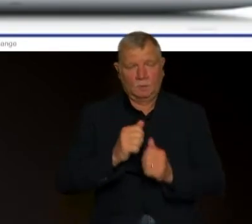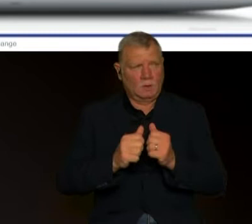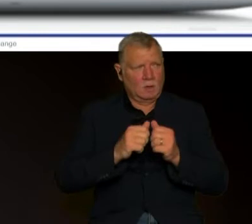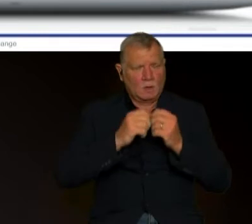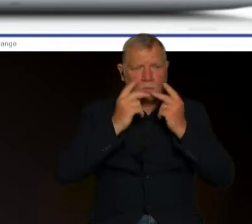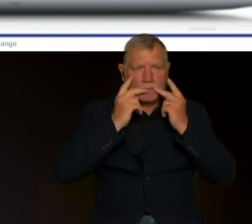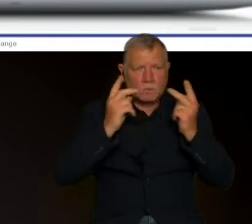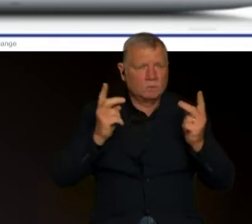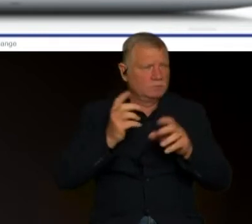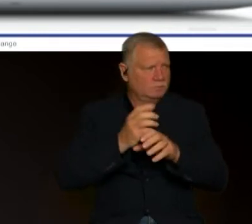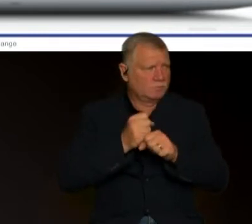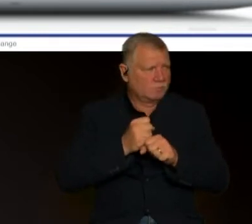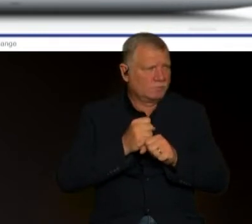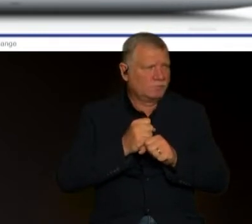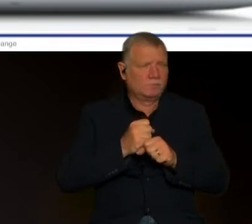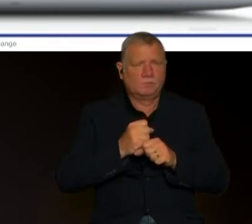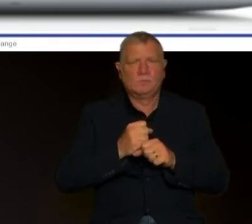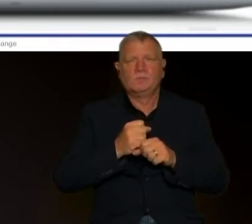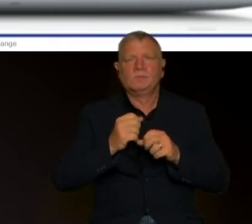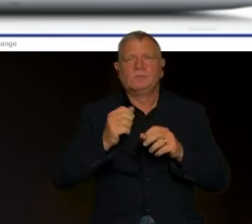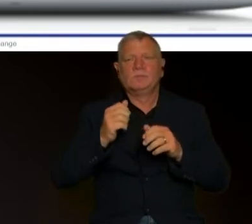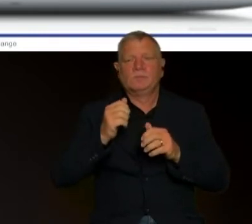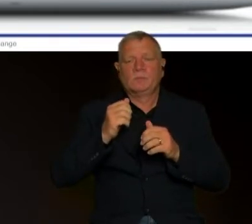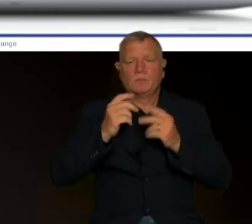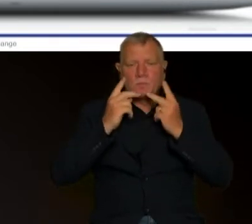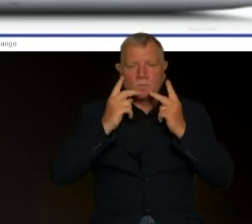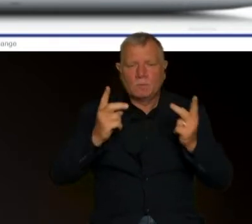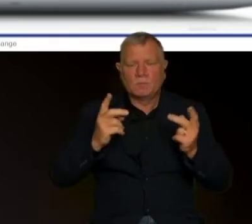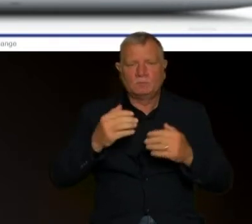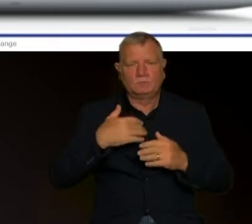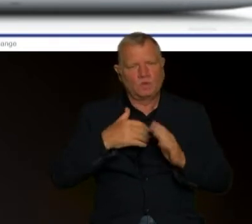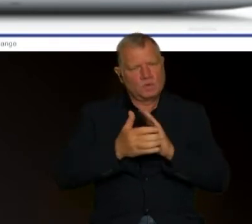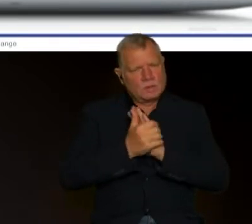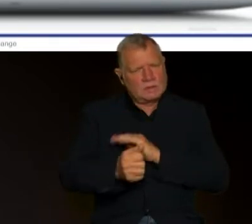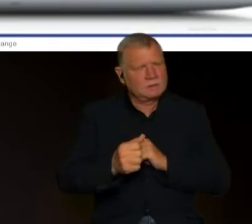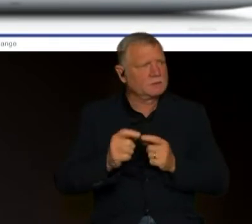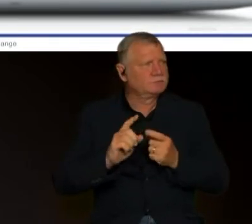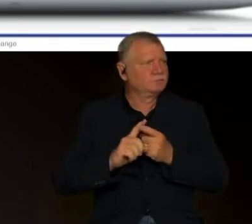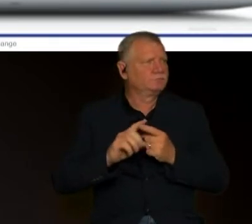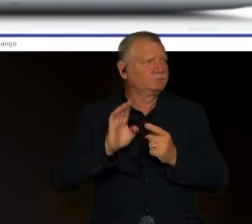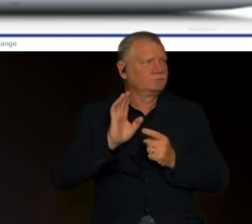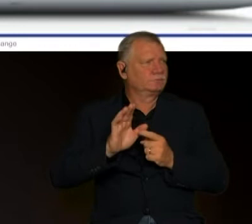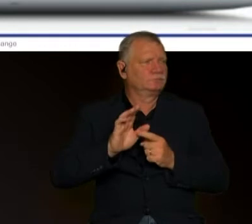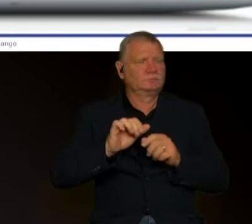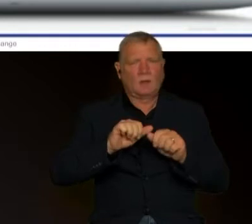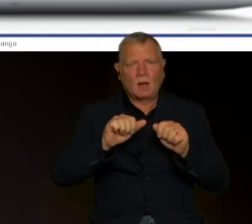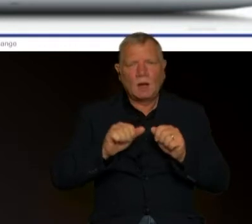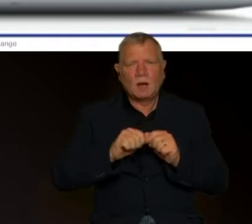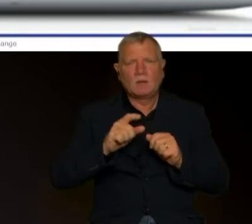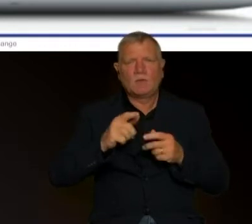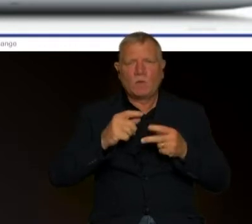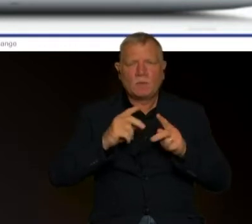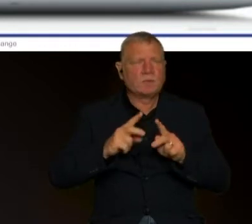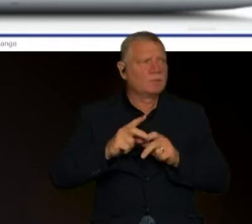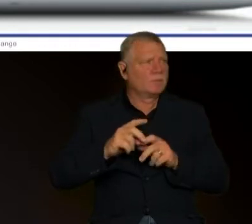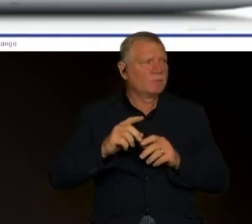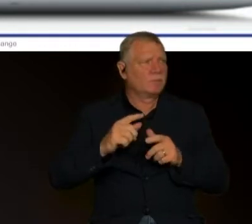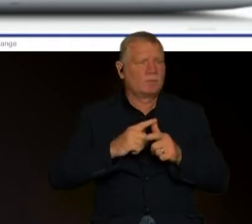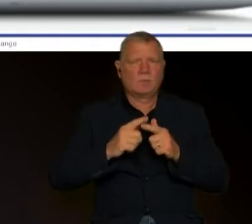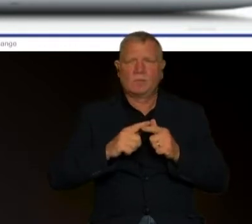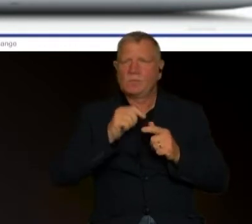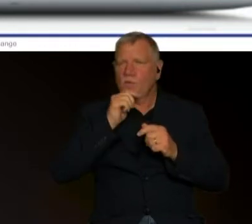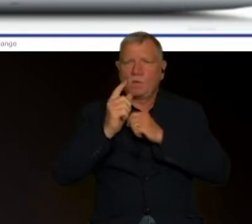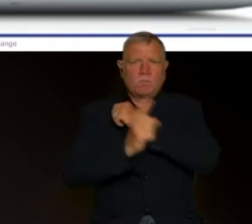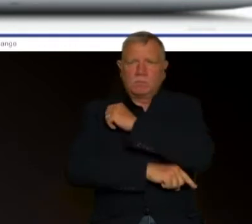is received by each public employee. These are your skills. These are your areas of